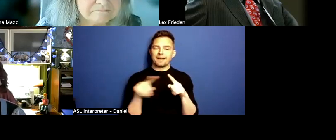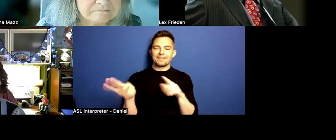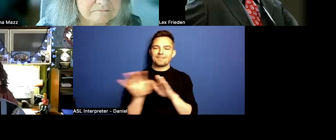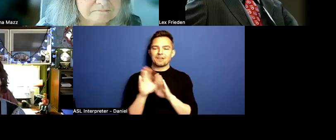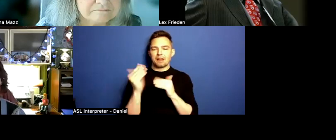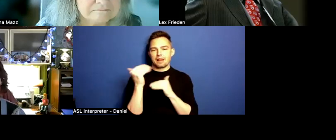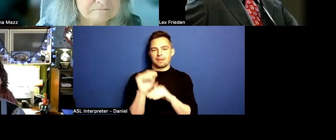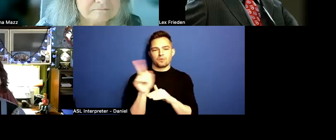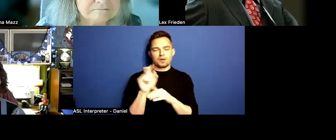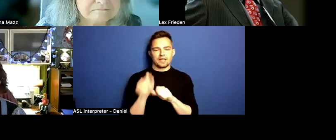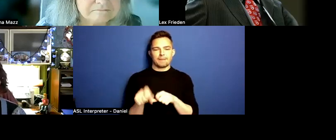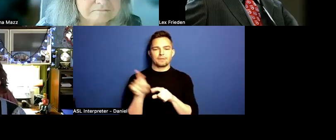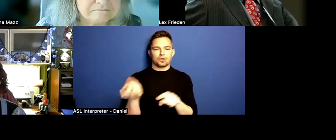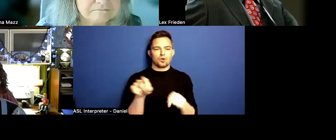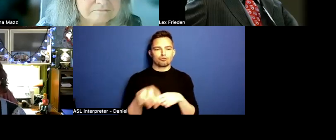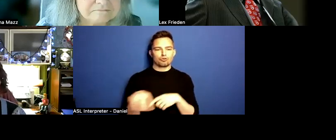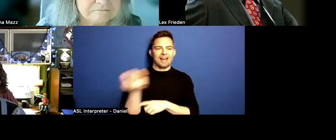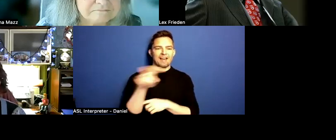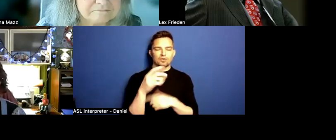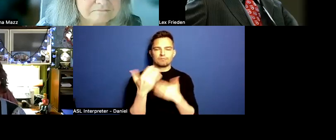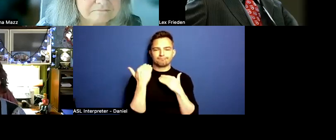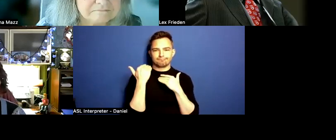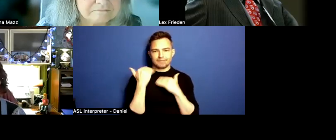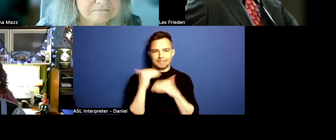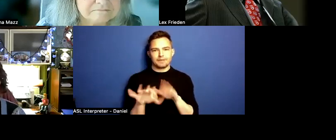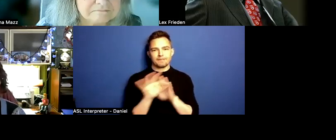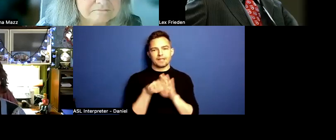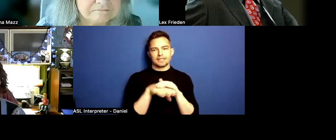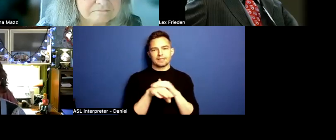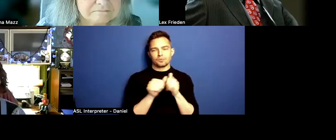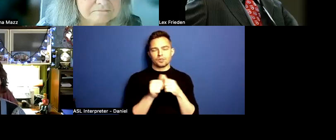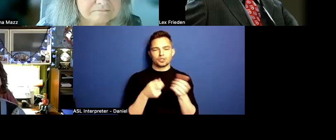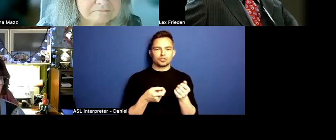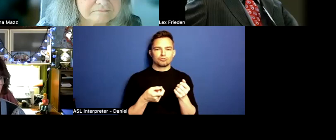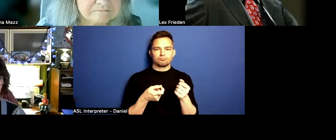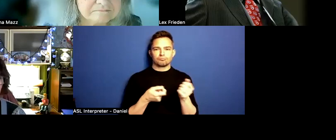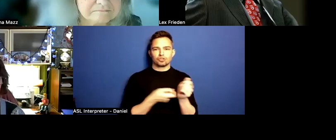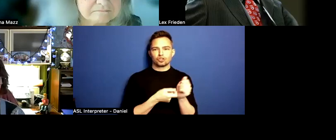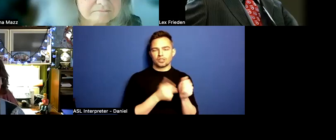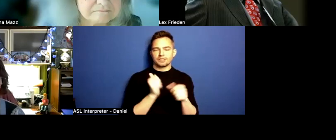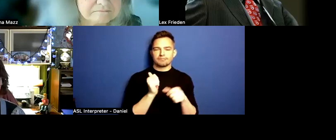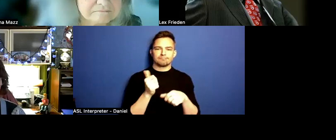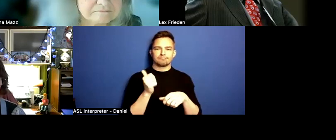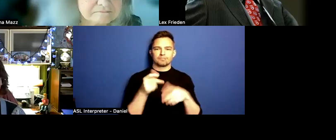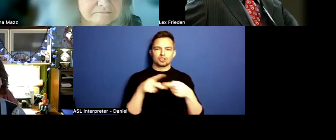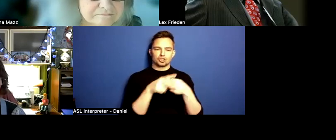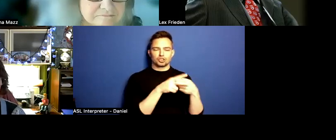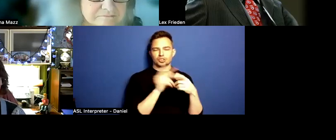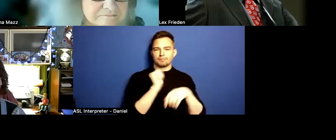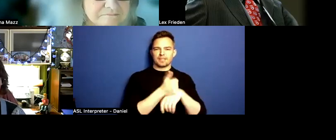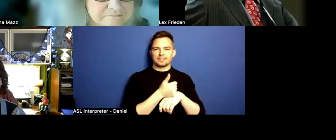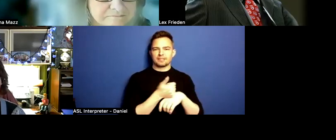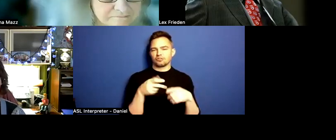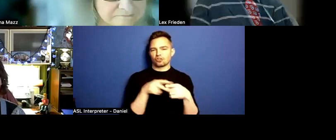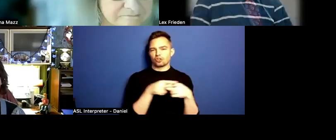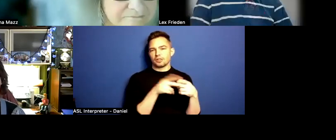limited in where he could go and travel and find accessibility with charging station because he's a wheelchair user and he,